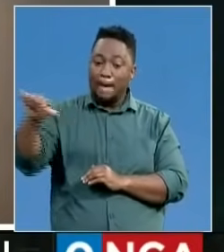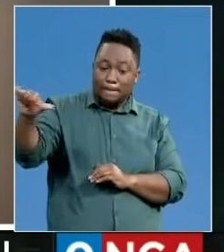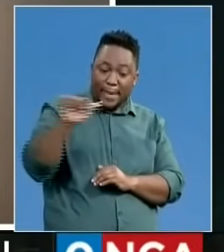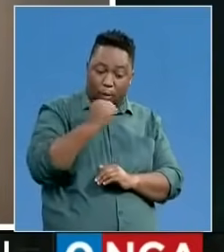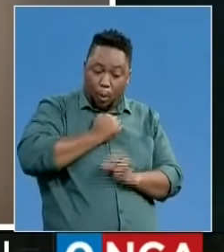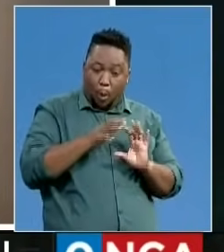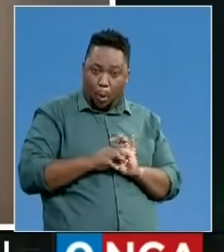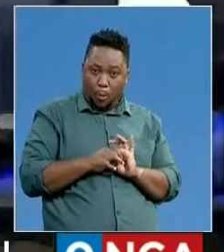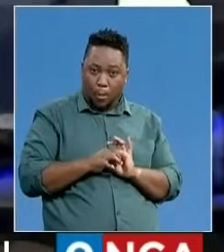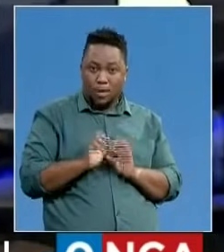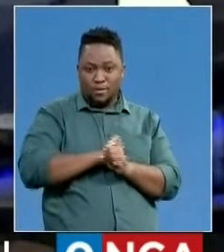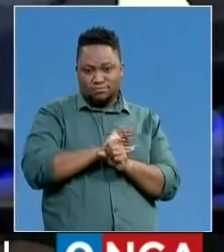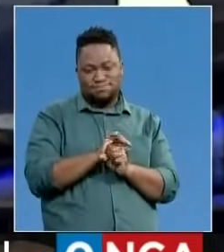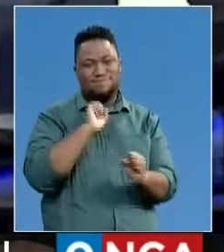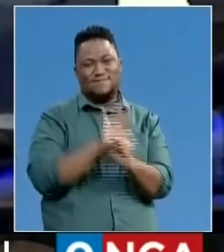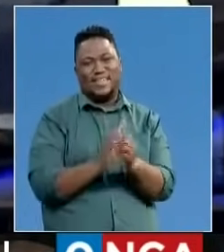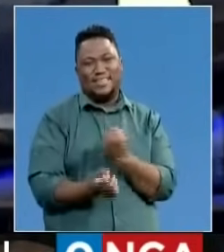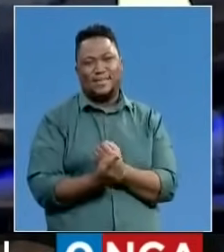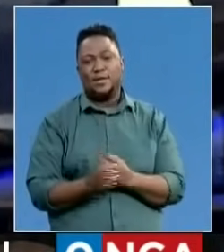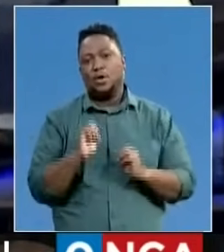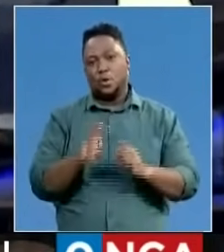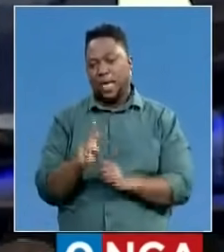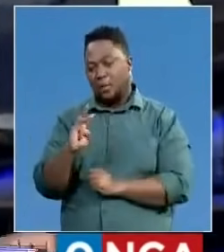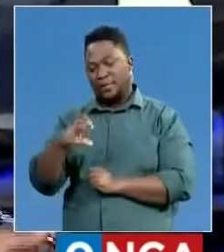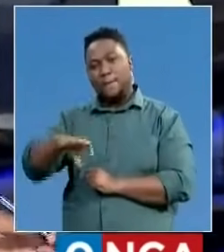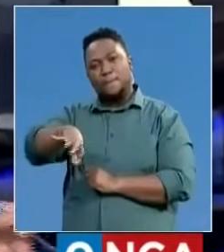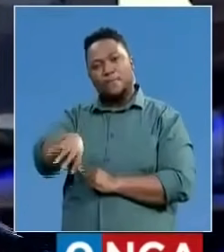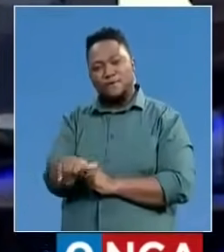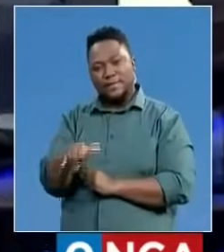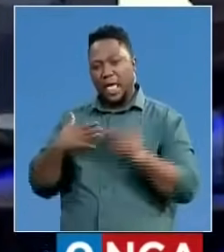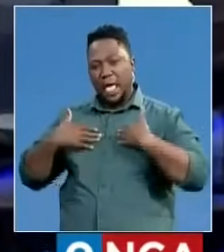to your area as well. Dr. Keith Cloete, head of the Western Cape Health Department, good to speak to you. Thank you.